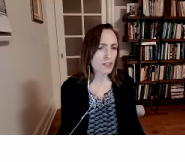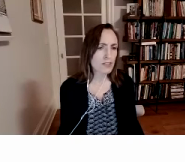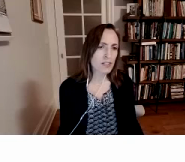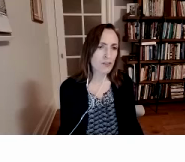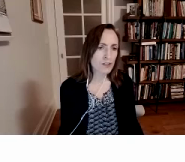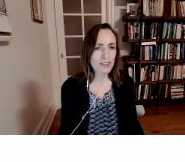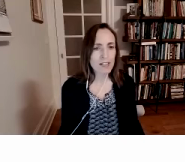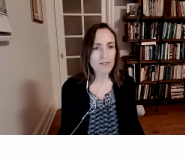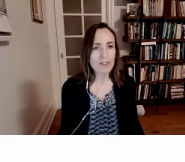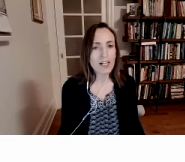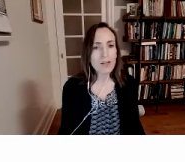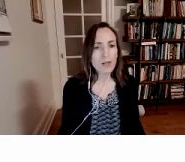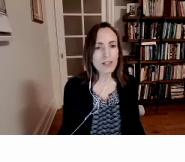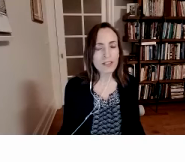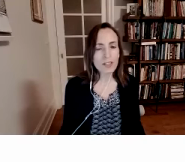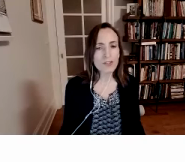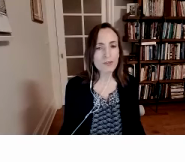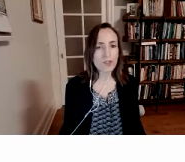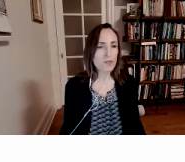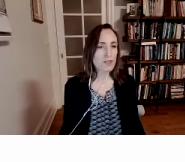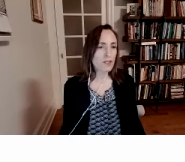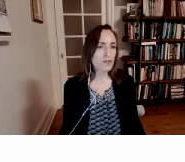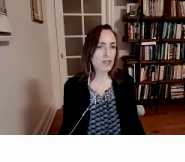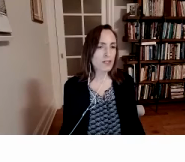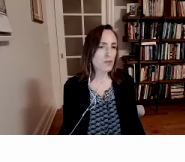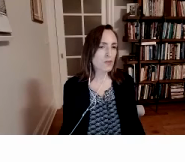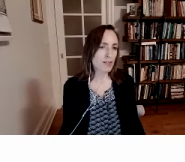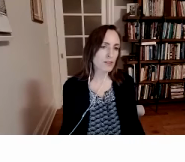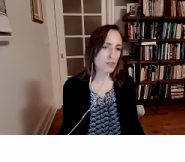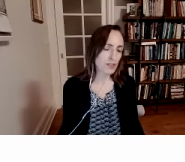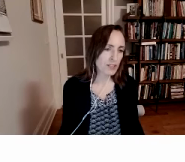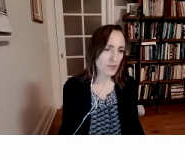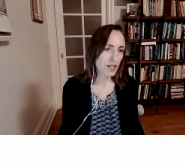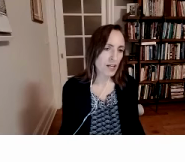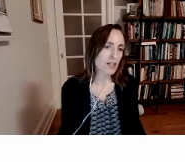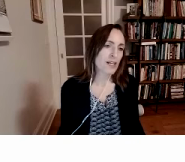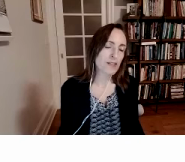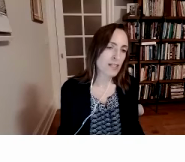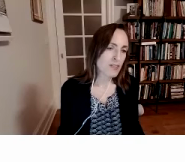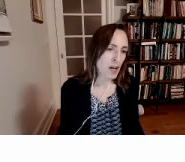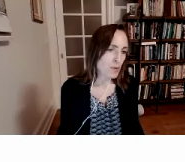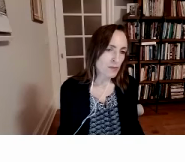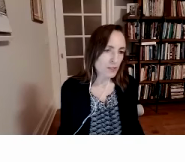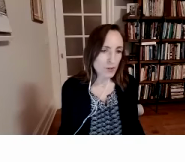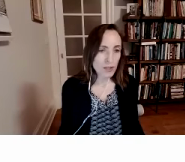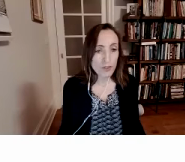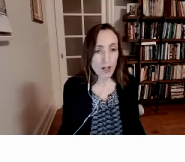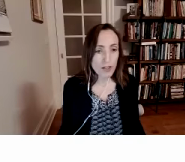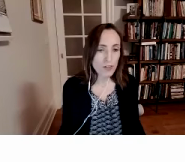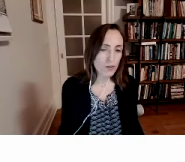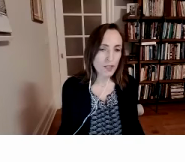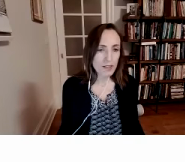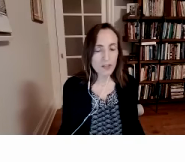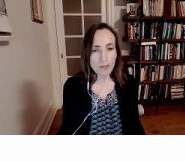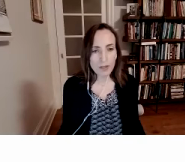call an alternative level, marking contrastive focus based on salient semantic alternatives. As in the example, did you call